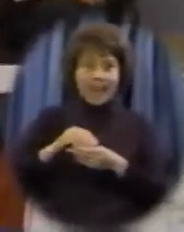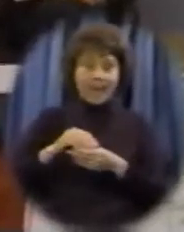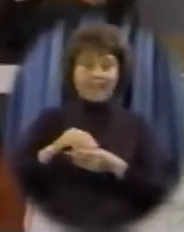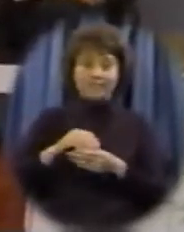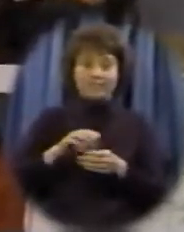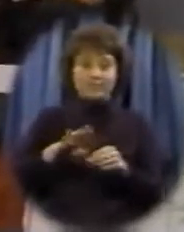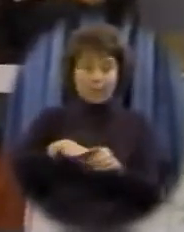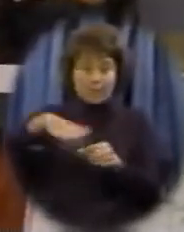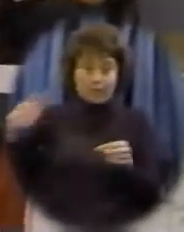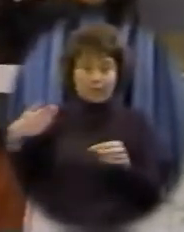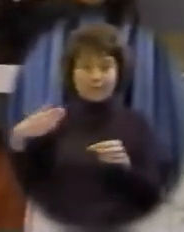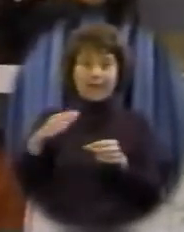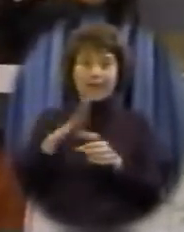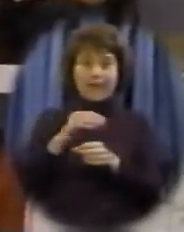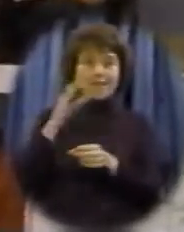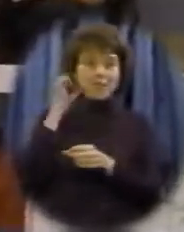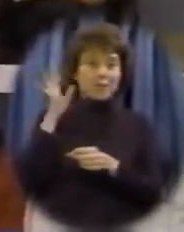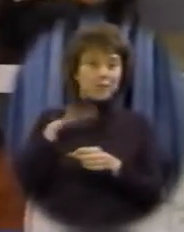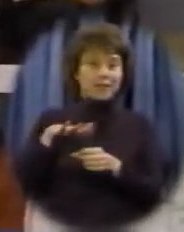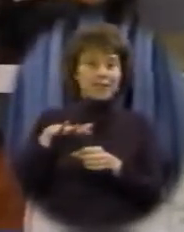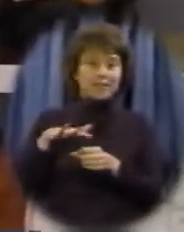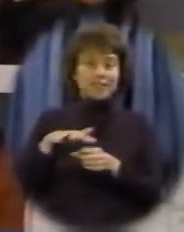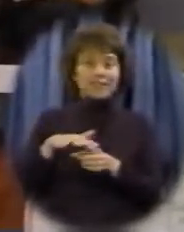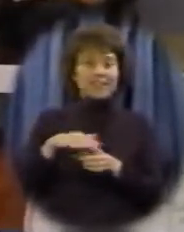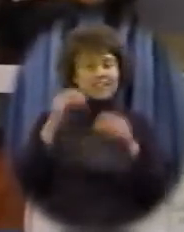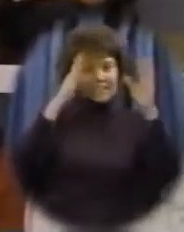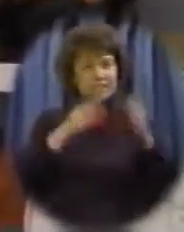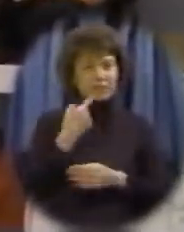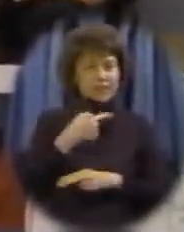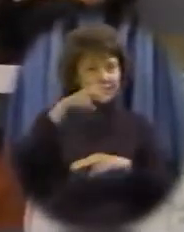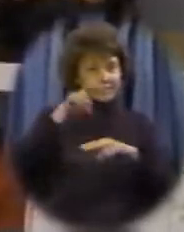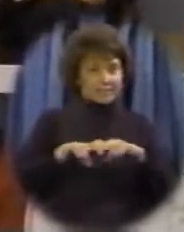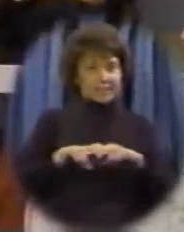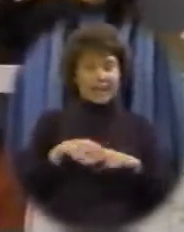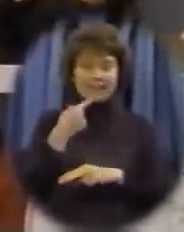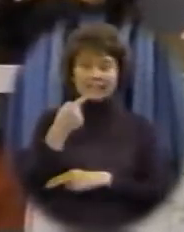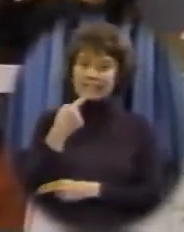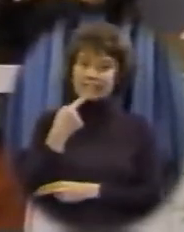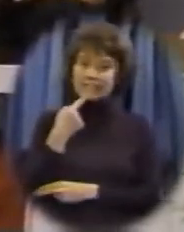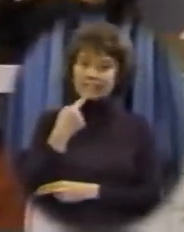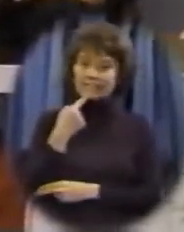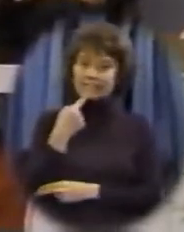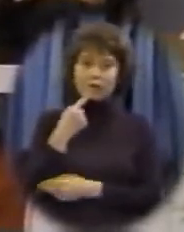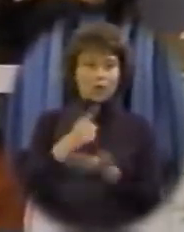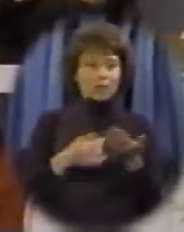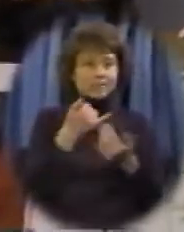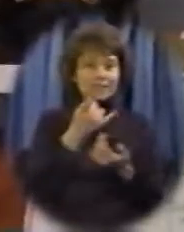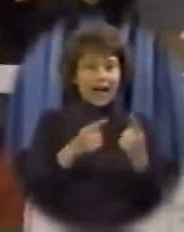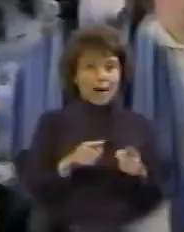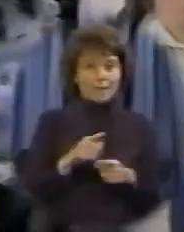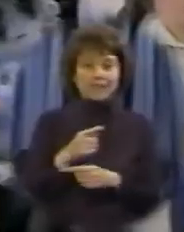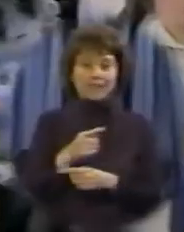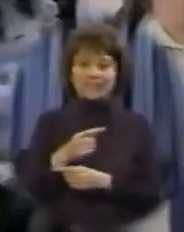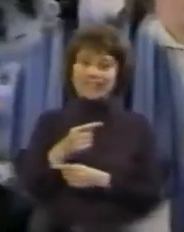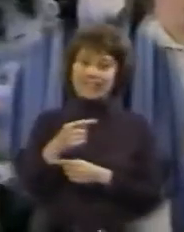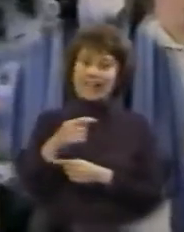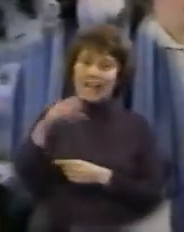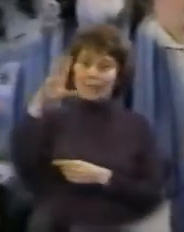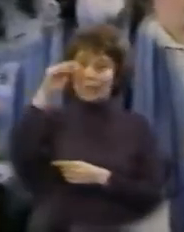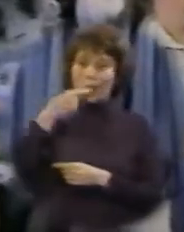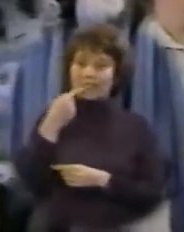did that. And the teacher said, Johnny, sit down there. What are you doing? He said, there's something going on back there that you don't know about. Amen. So